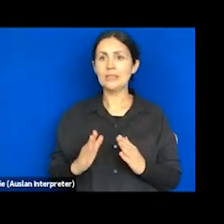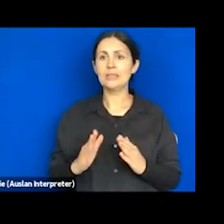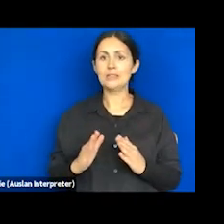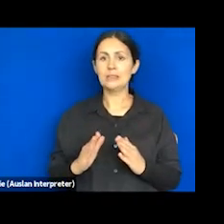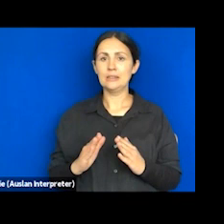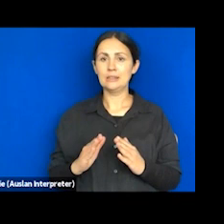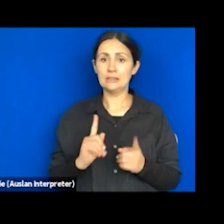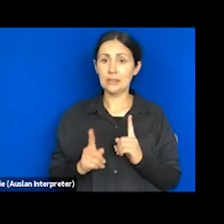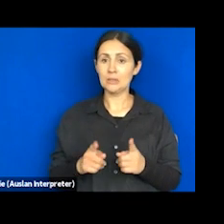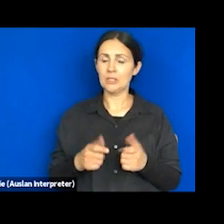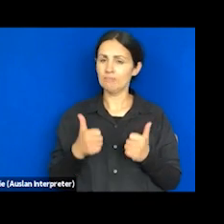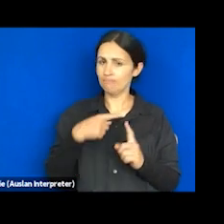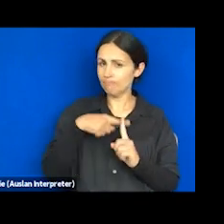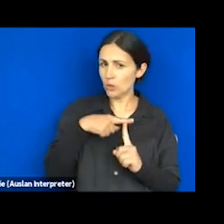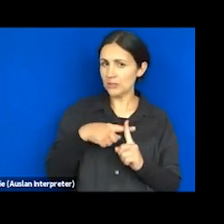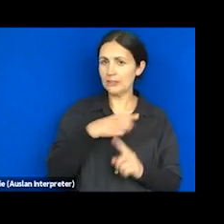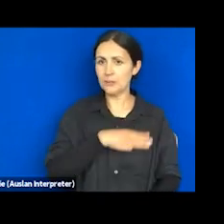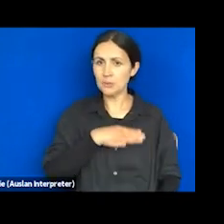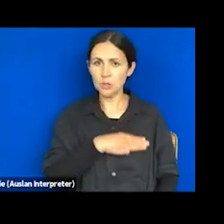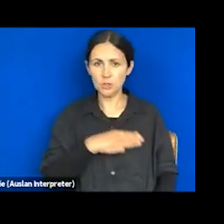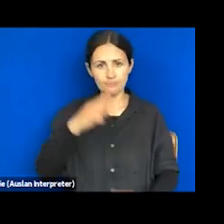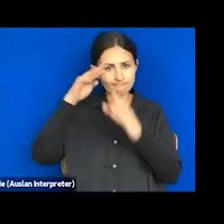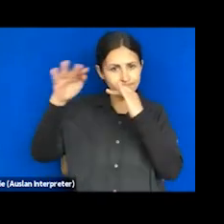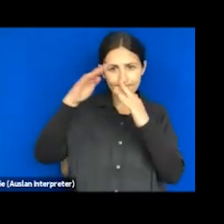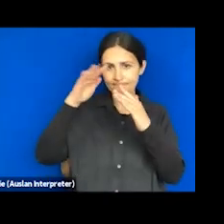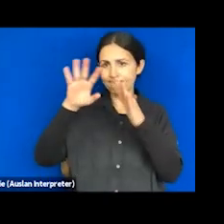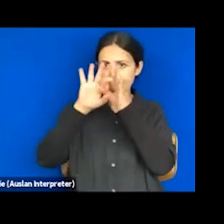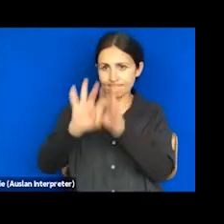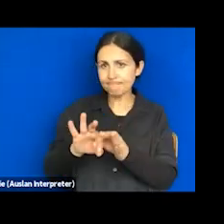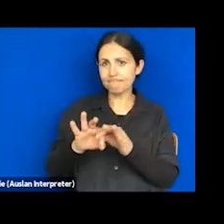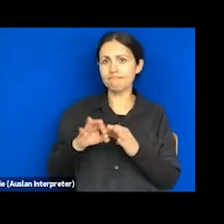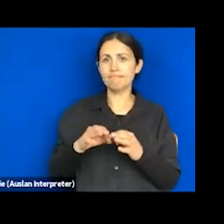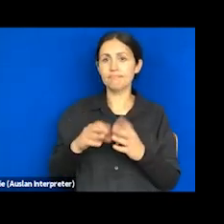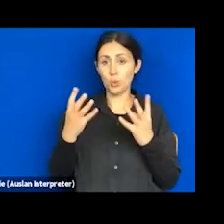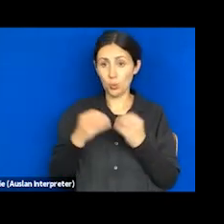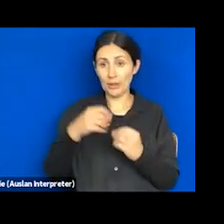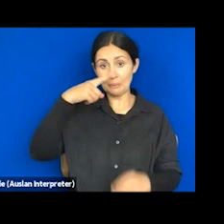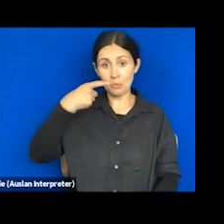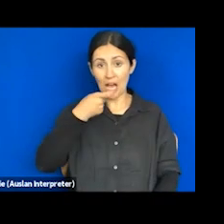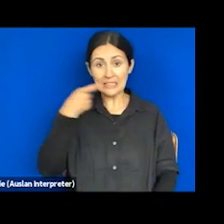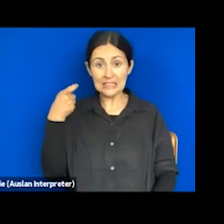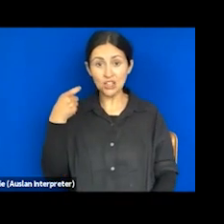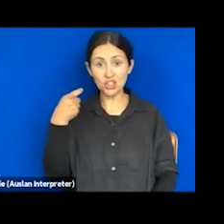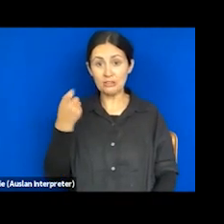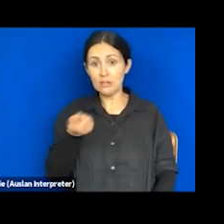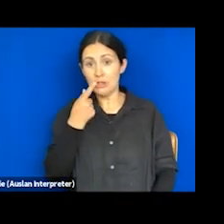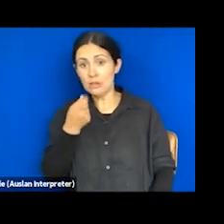and intuitive knowledge. And you can, from the experience of addiction, you can see how that might be helpful.